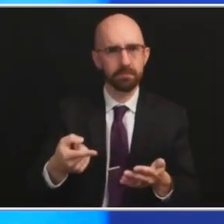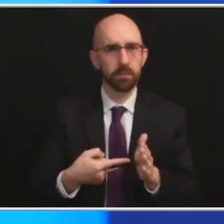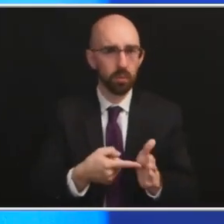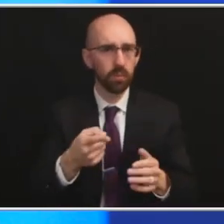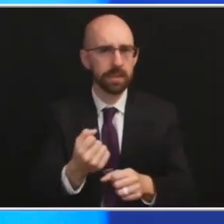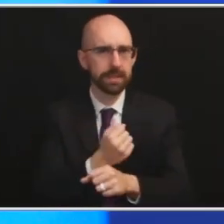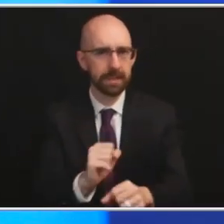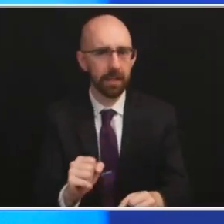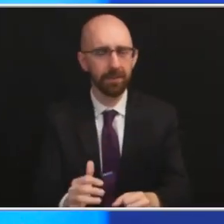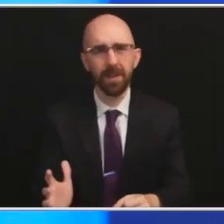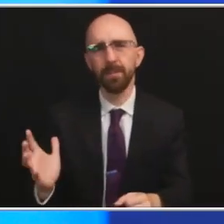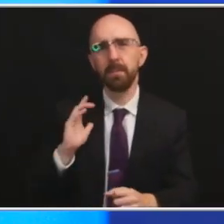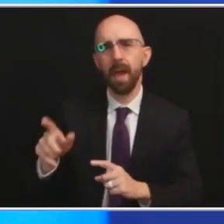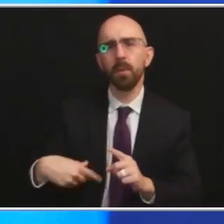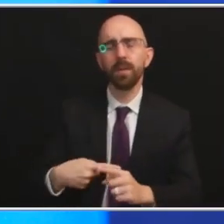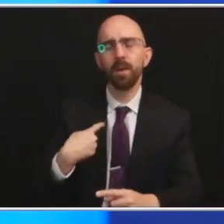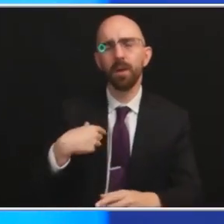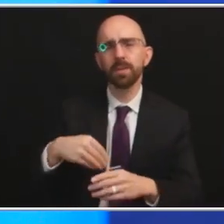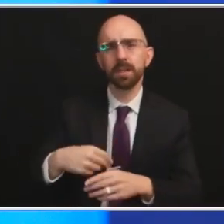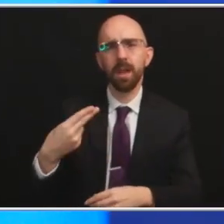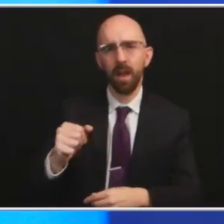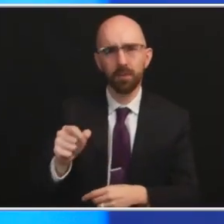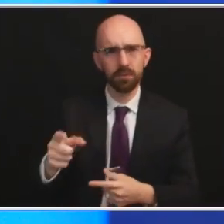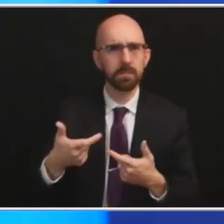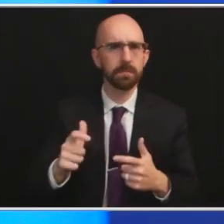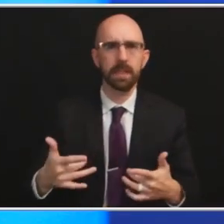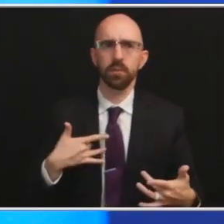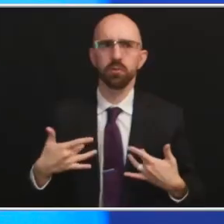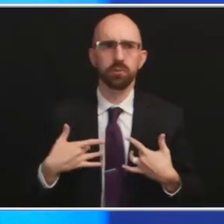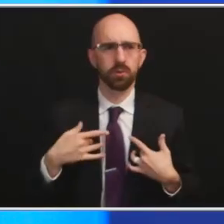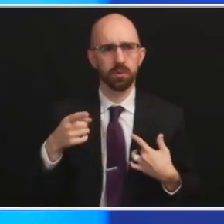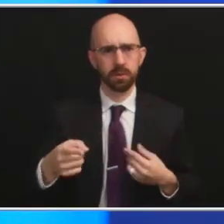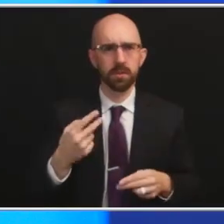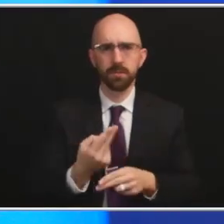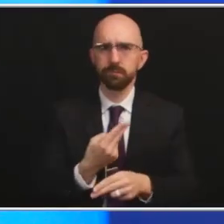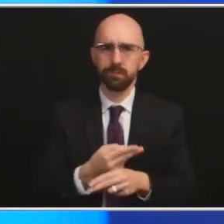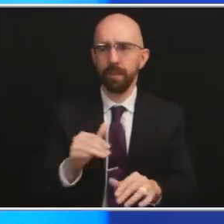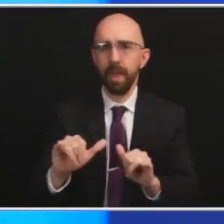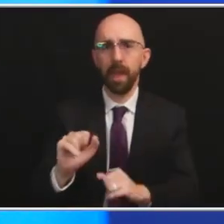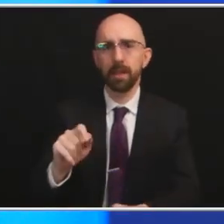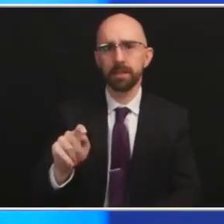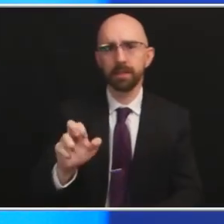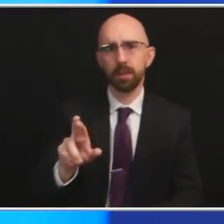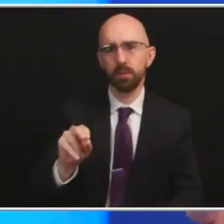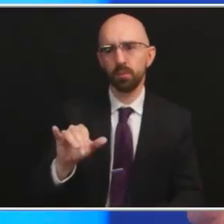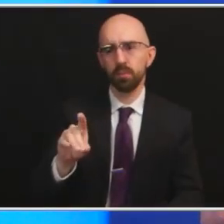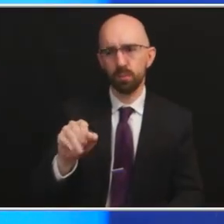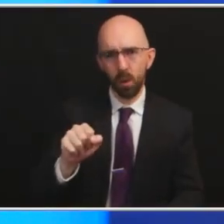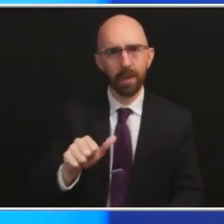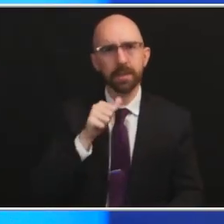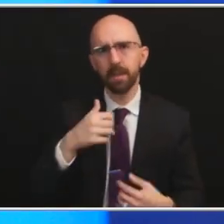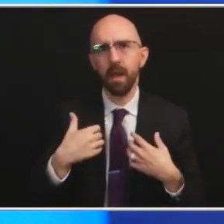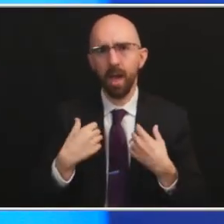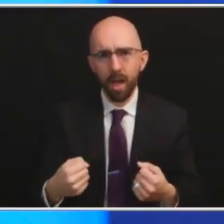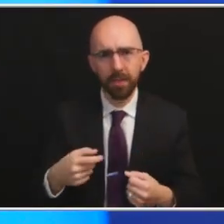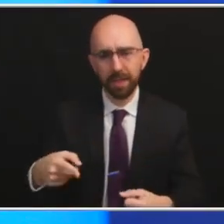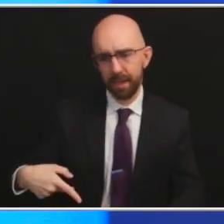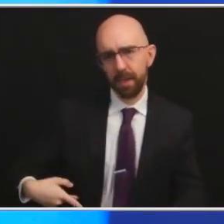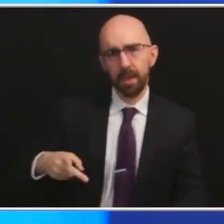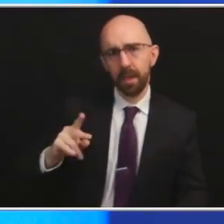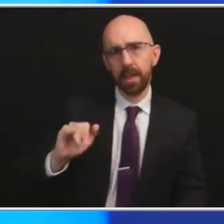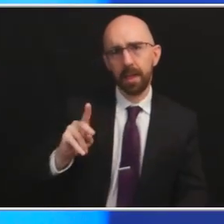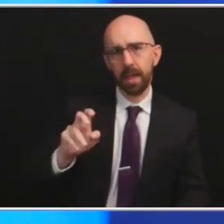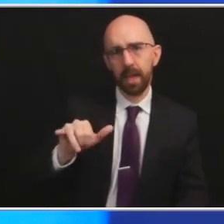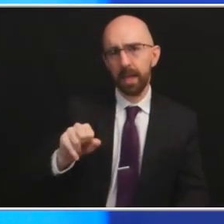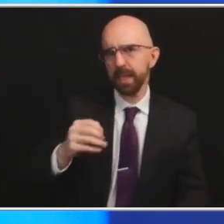in high school, there was big concerns that this was taking steroids and this was something that was very unhealthy and bad for your kidneys. And in fact, the studies